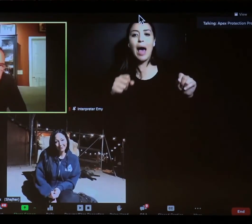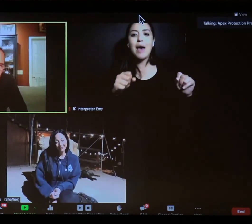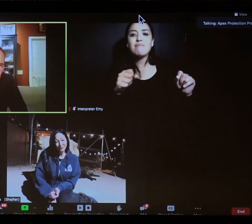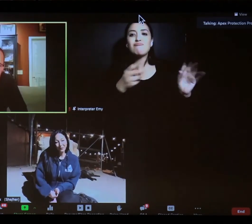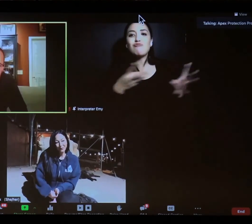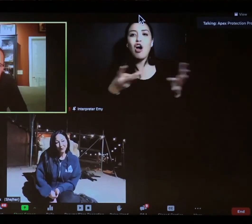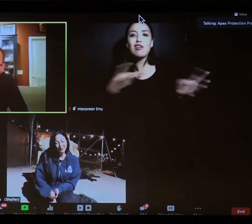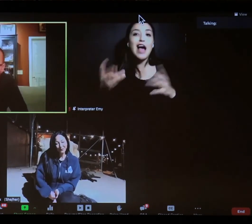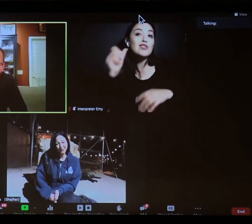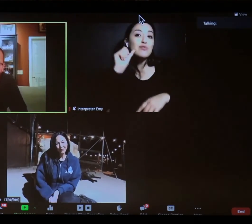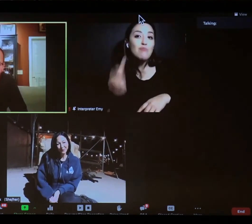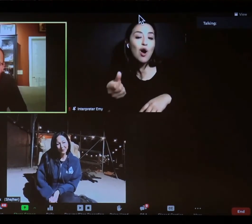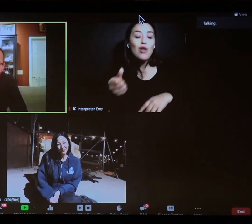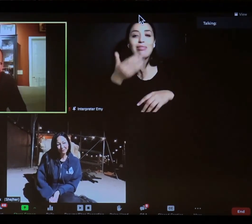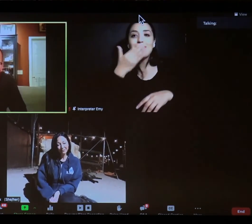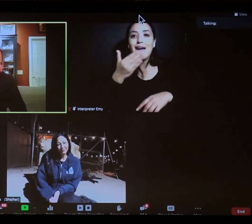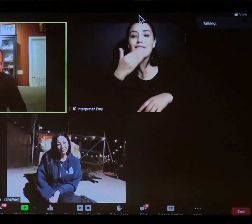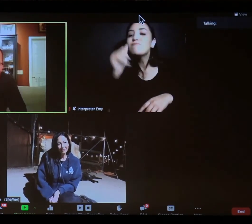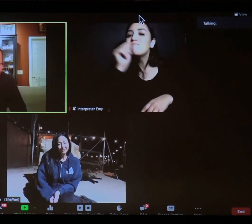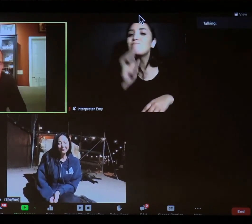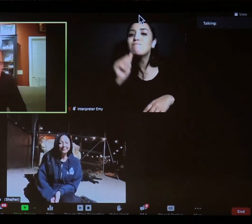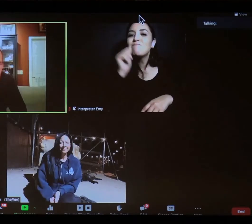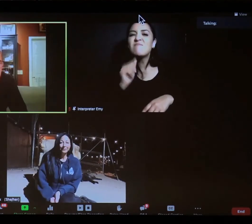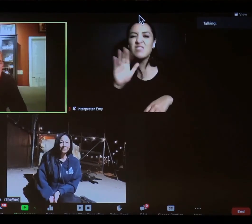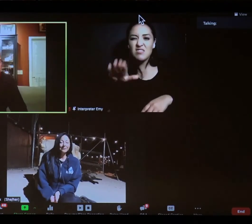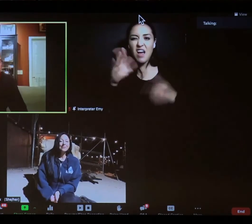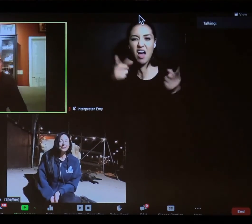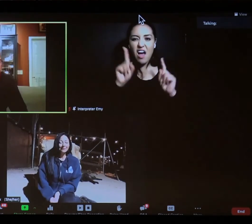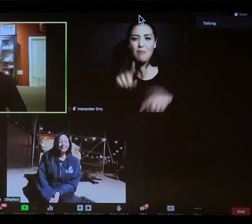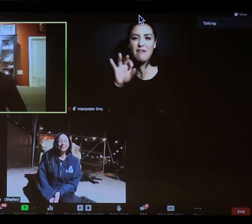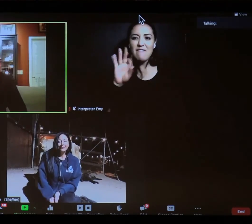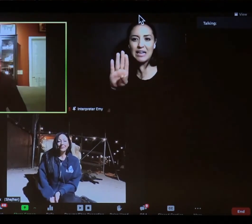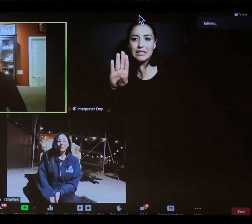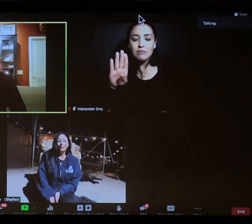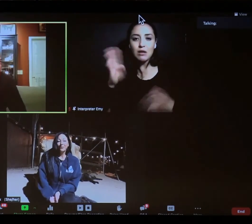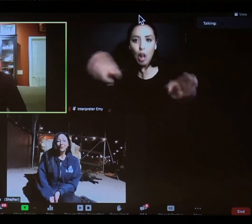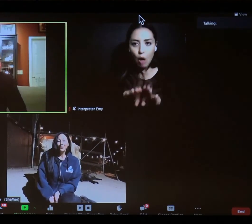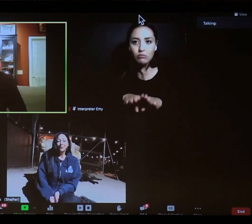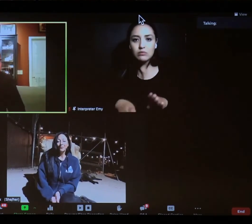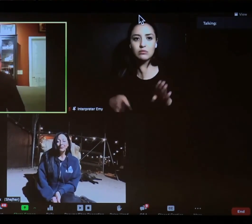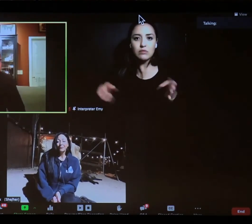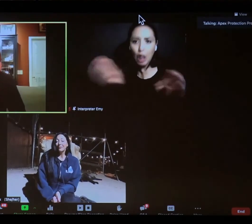us. Facebook kept closing us down for very strange reasons.